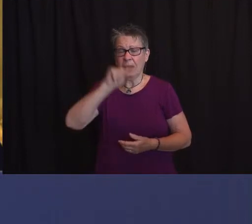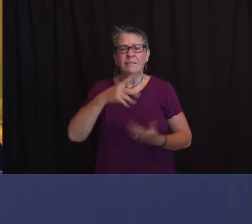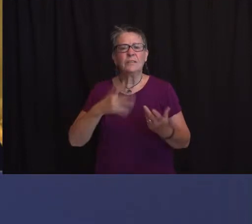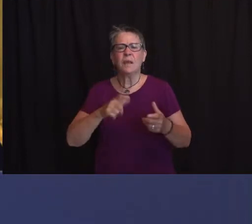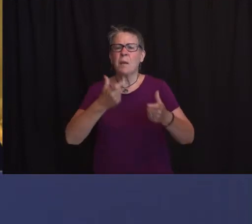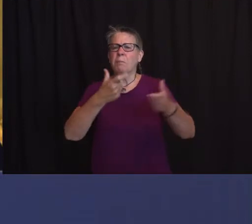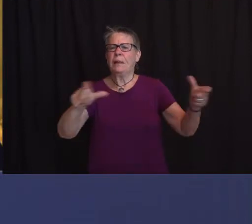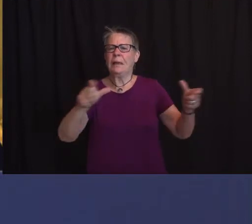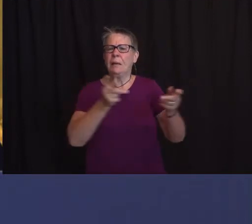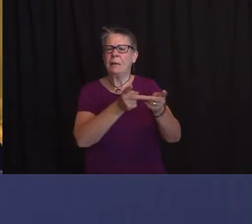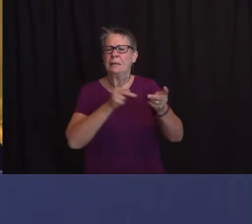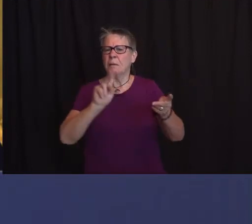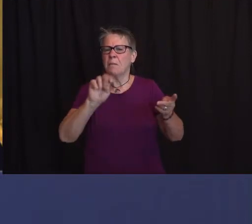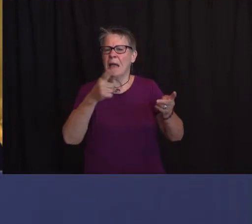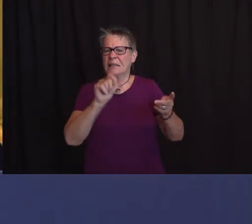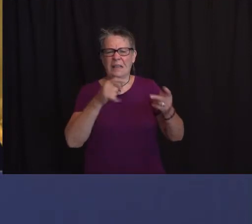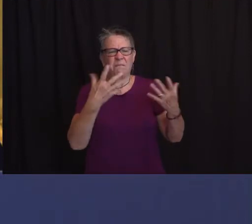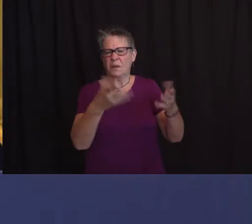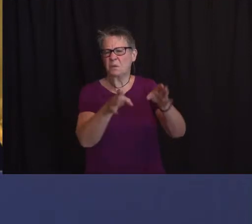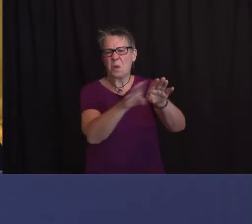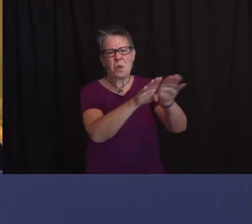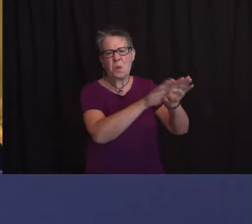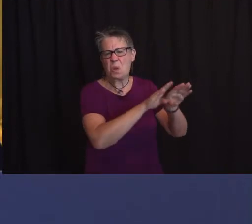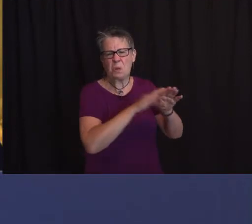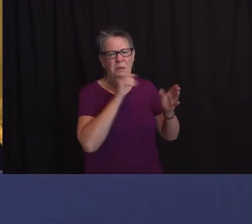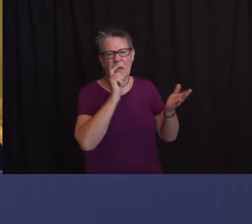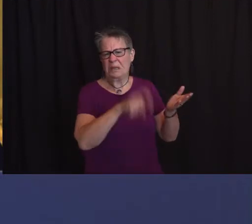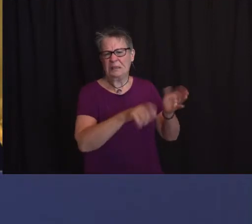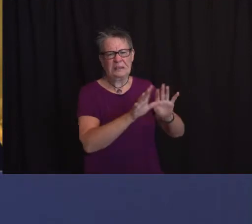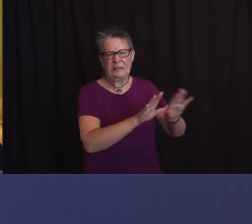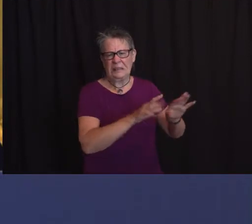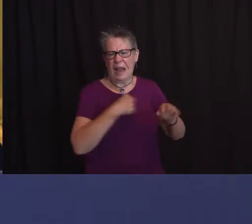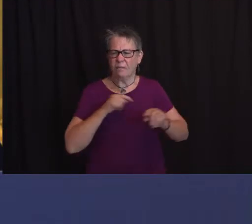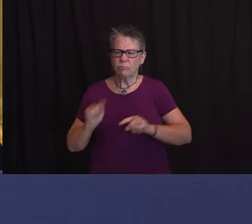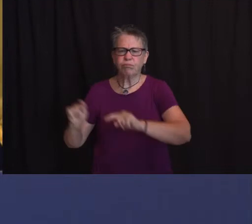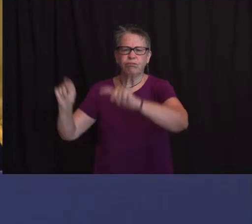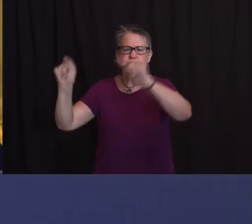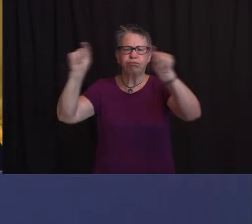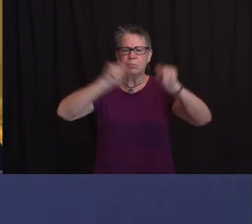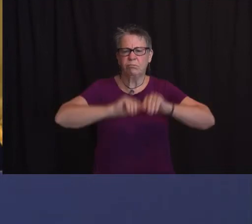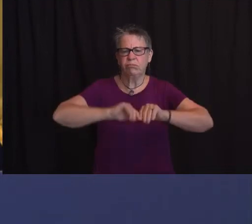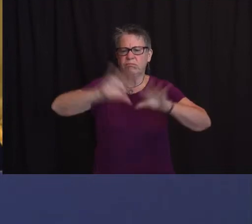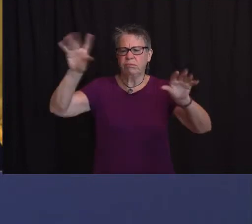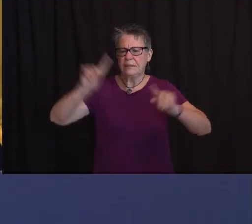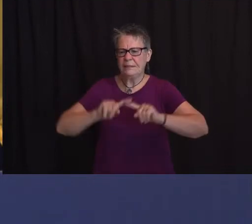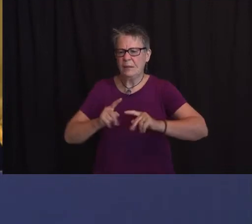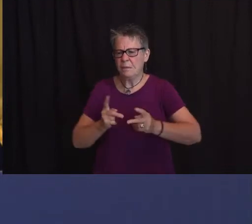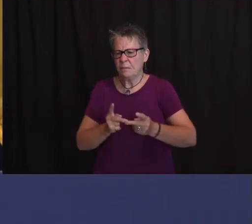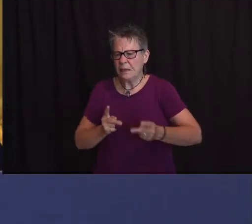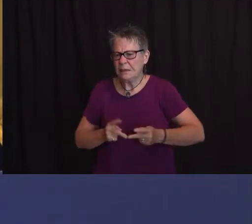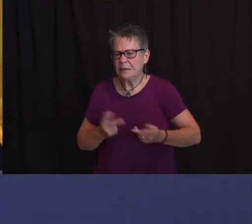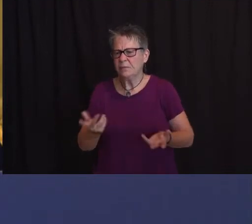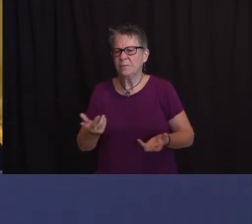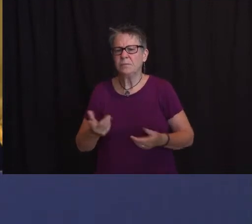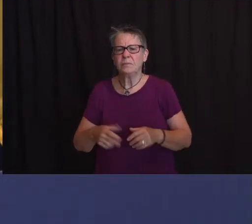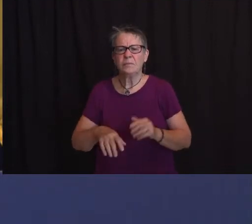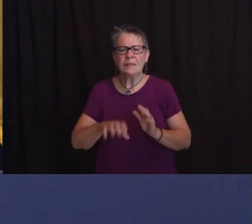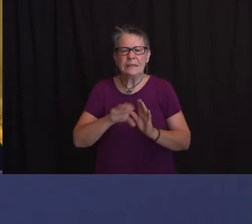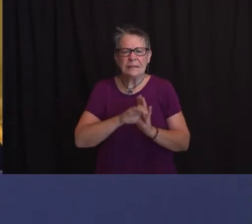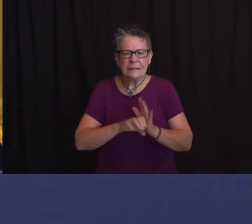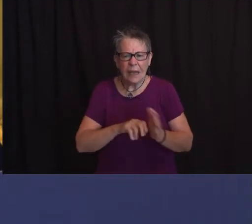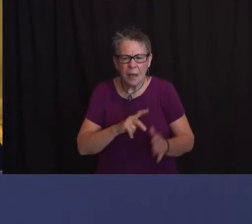overstate the case, but between state police, healthcare partners, National Guard, we can turn on a dime.